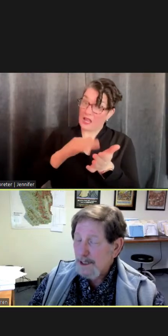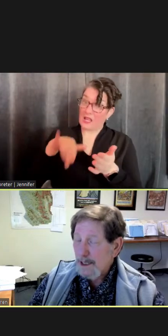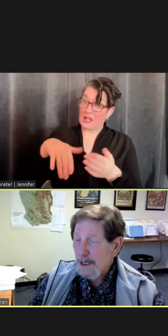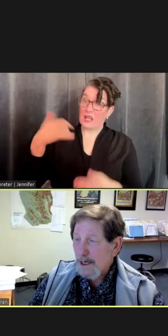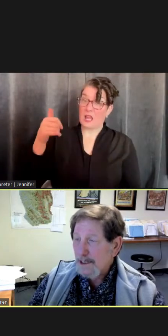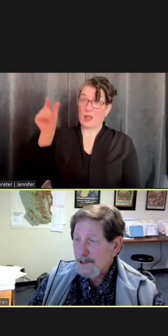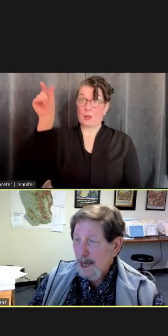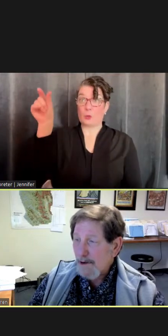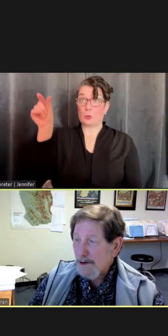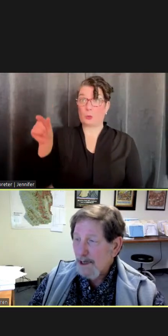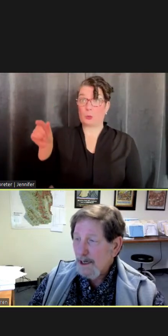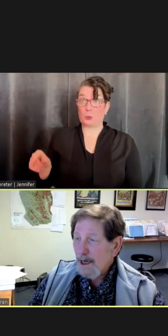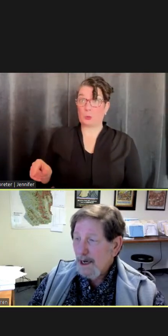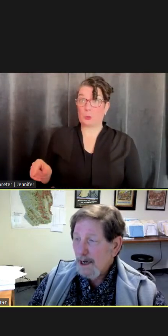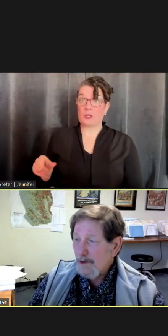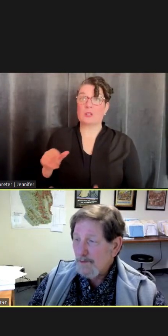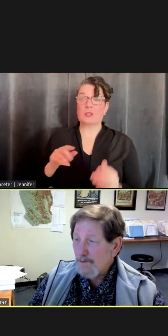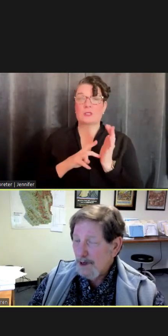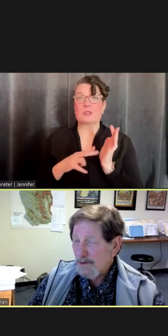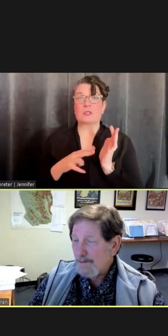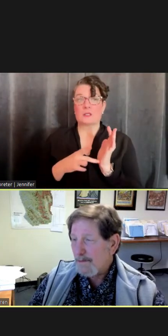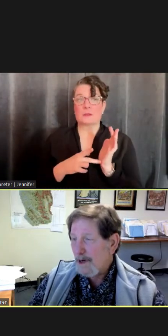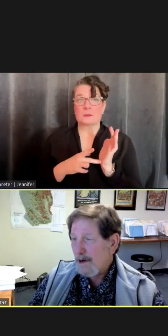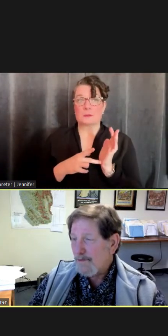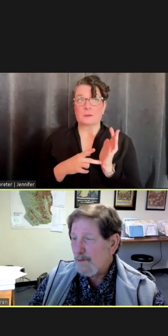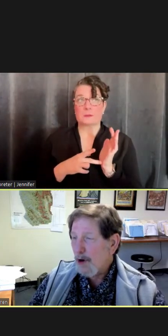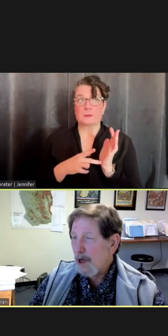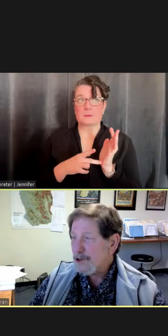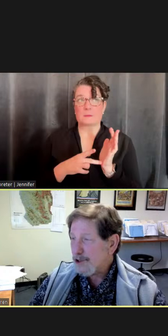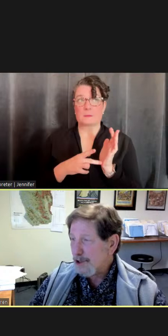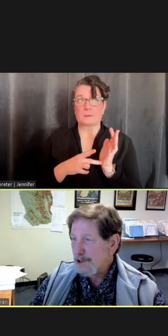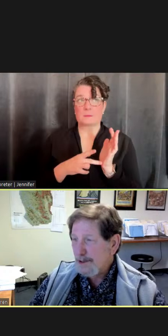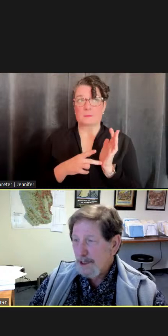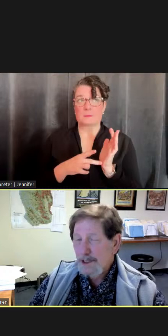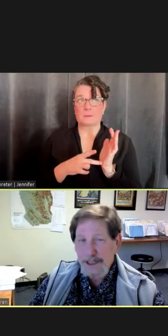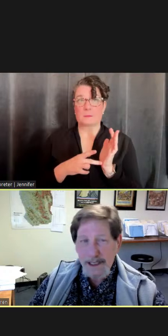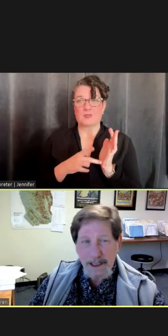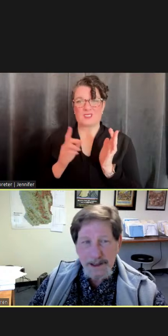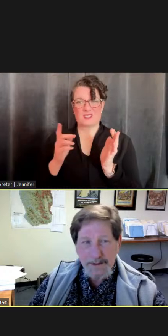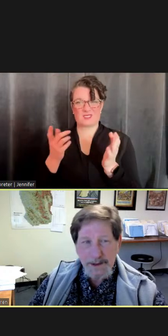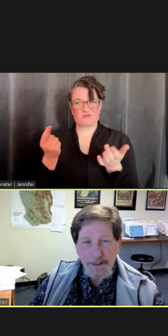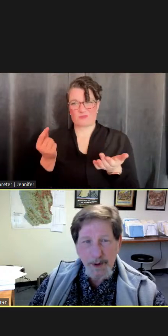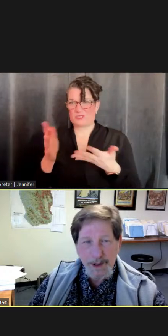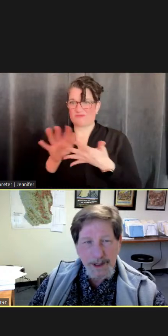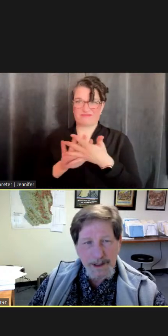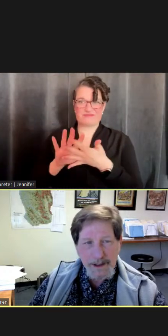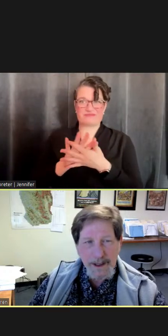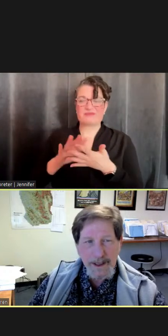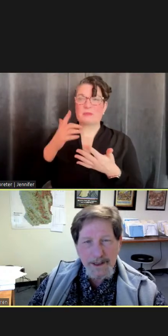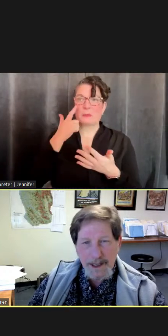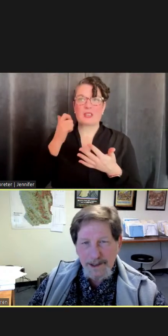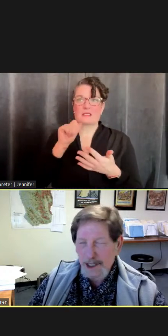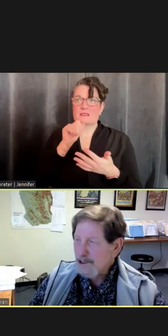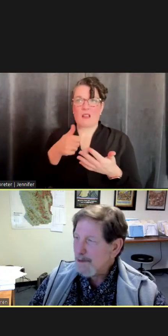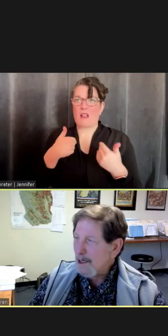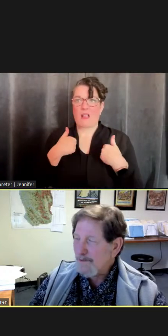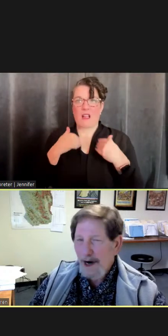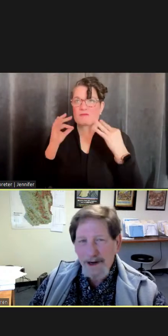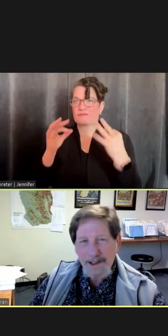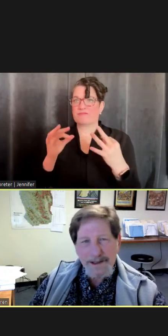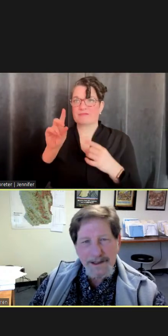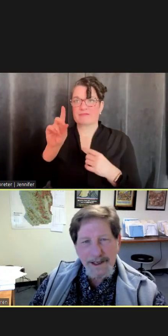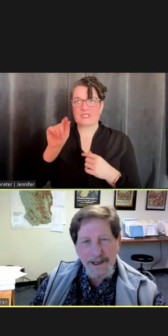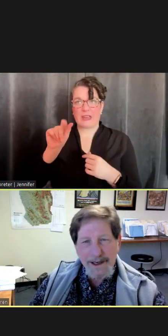is the area of more uncertainty because data needs to be reported and digested by